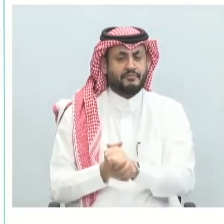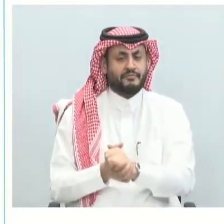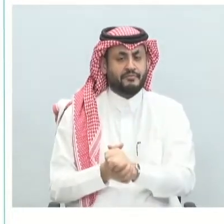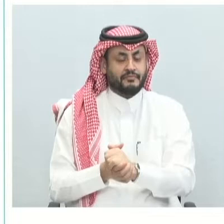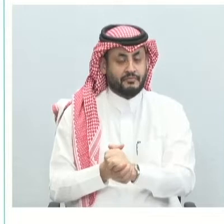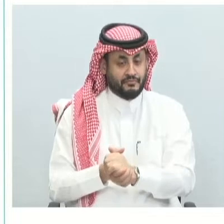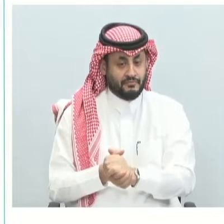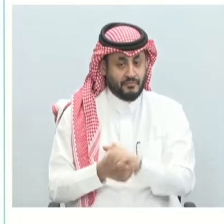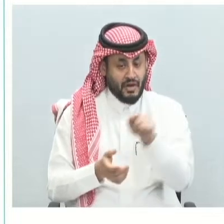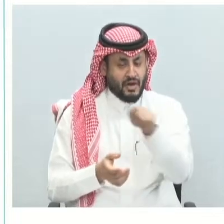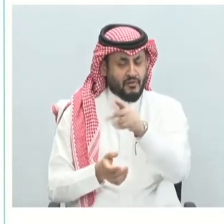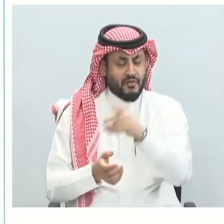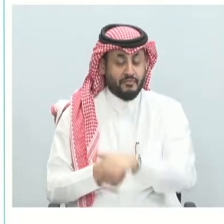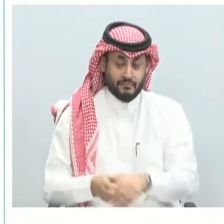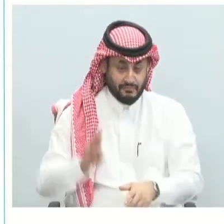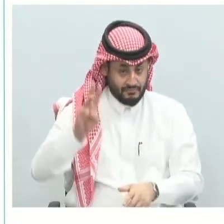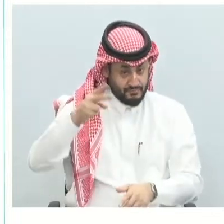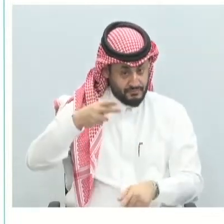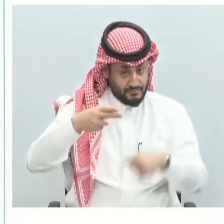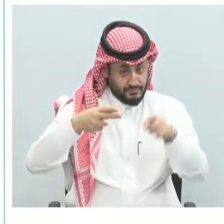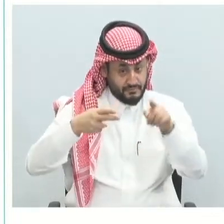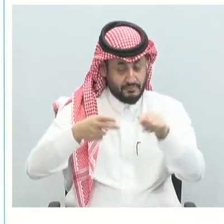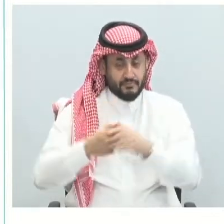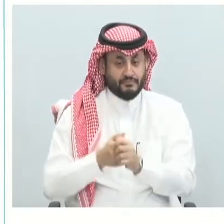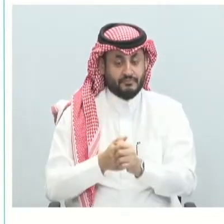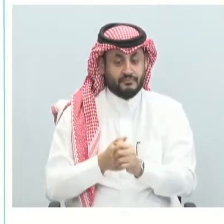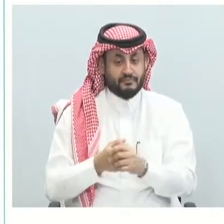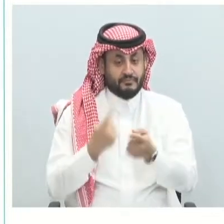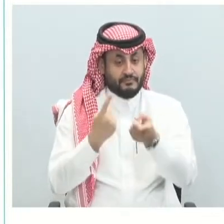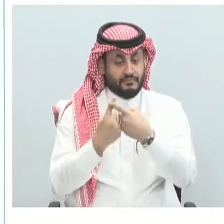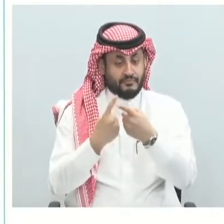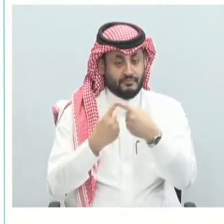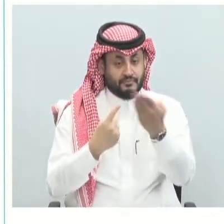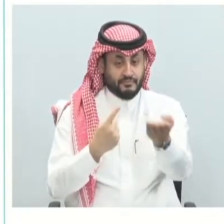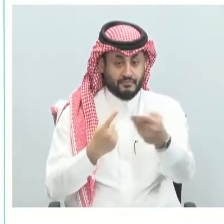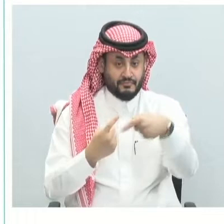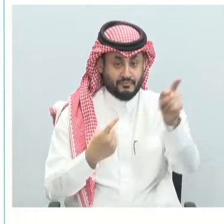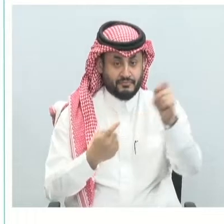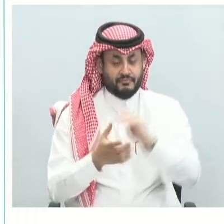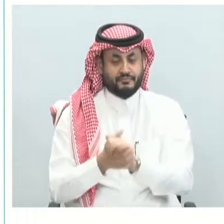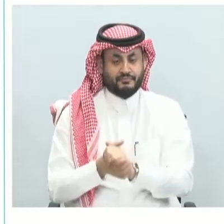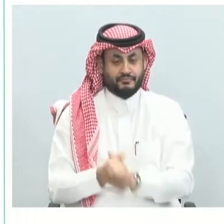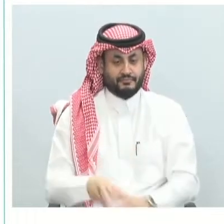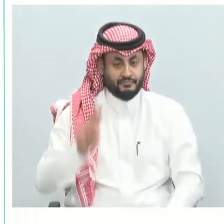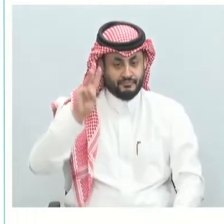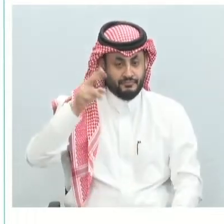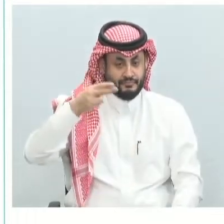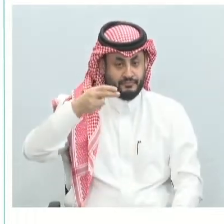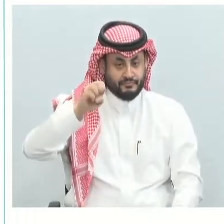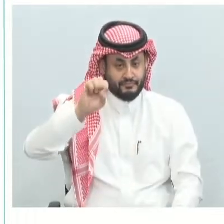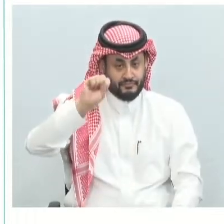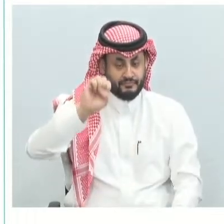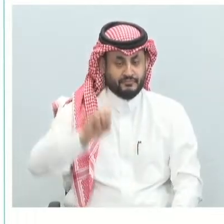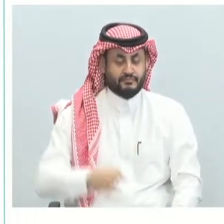one? Point to it. Is it this? That? That? Yes, excellent. So this is whose. Whose.